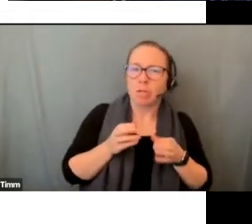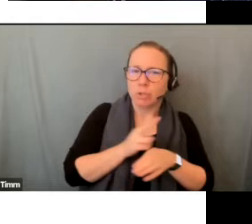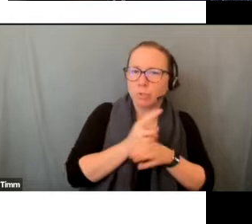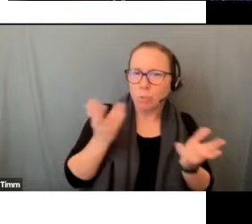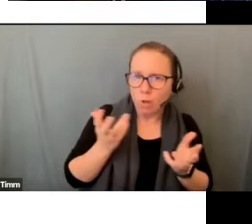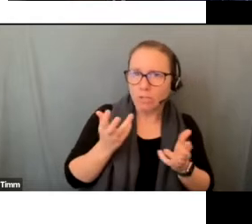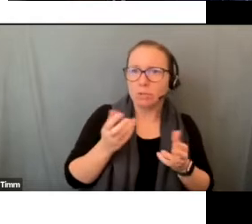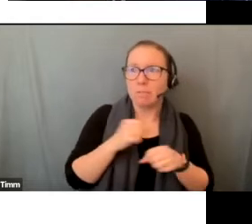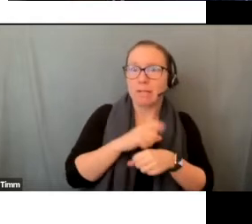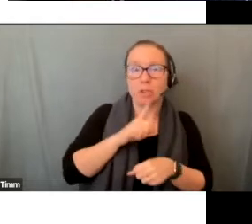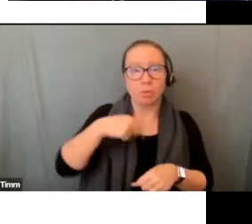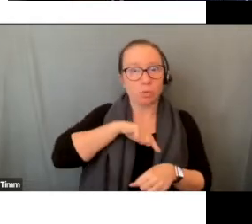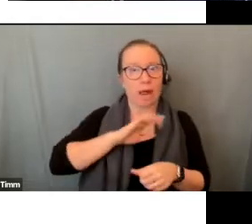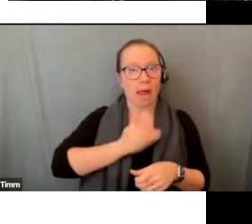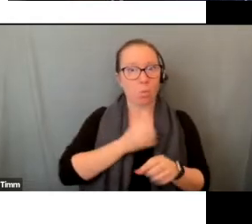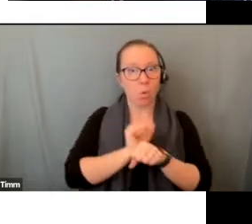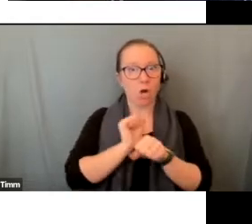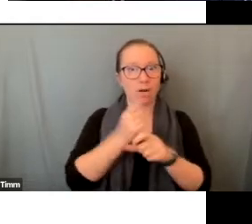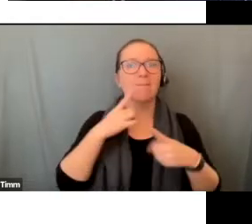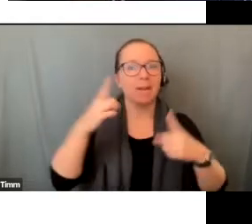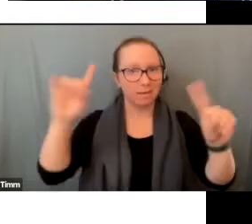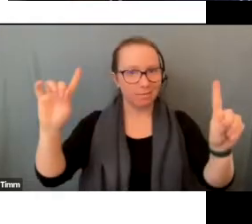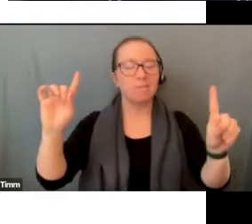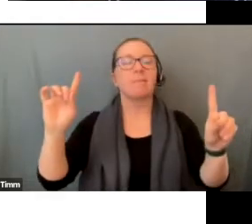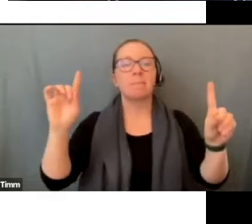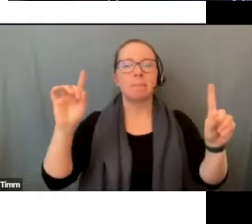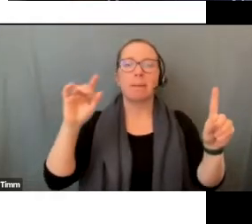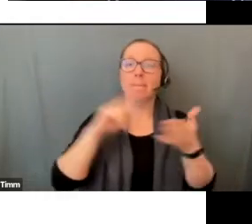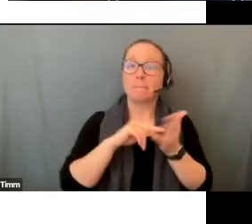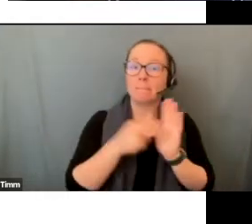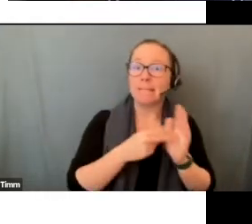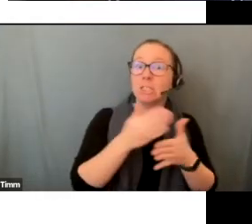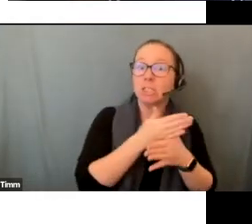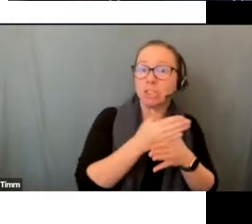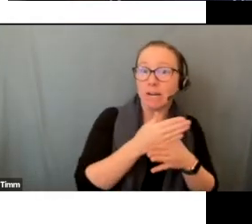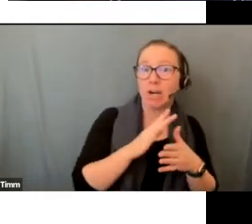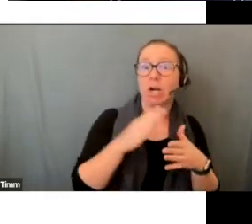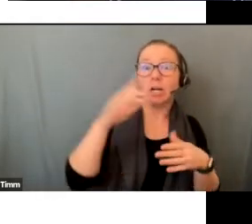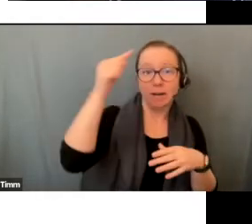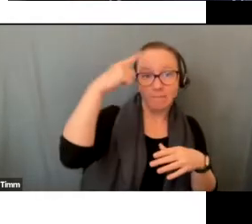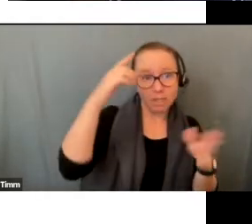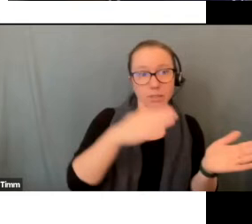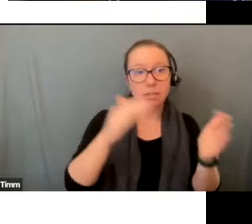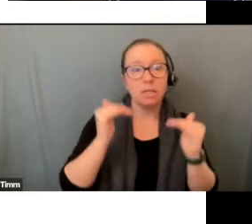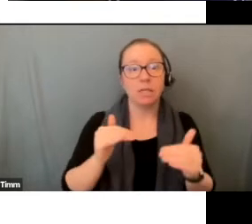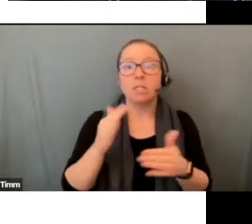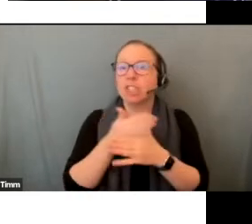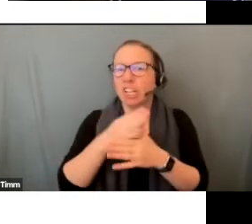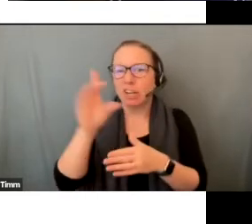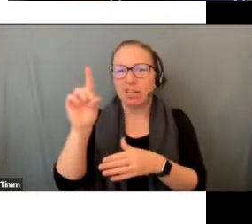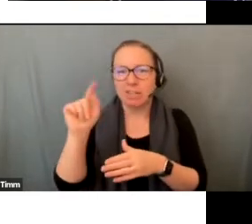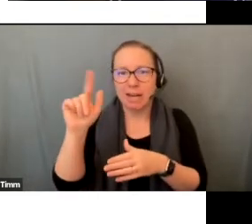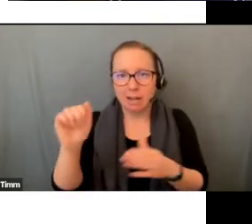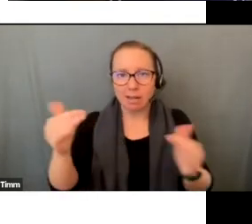are effective in our work? So that is looking at shared governance, shared data and indicators,